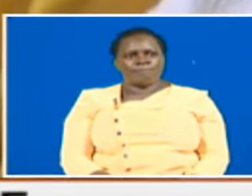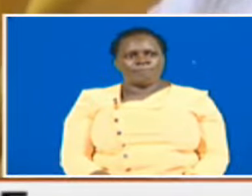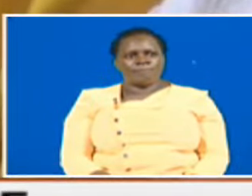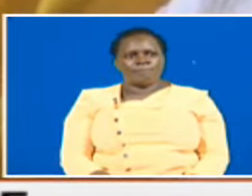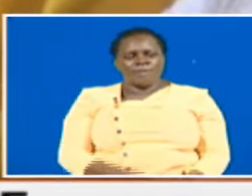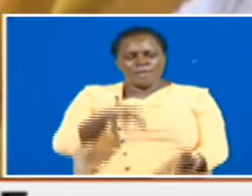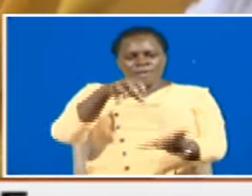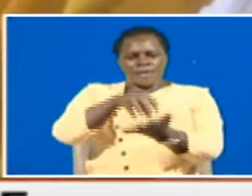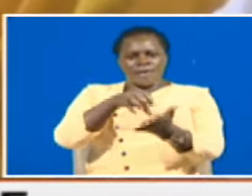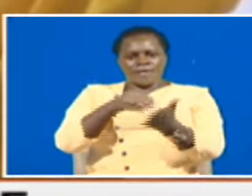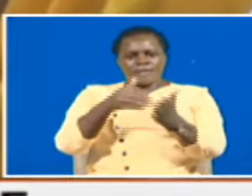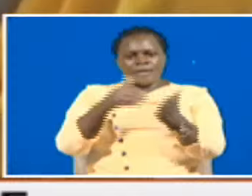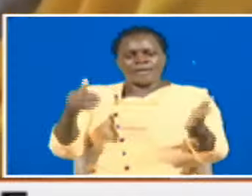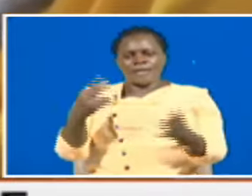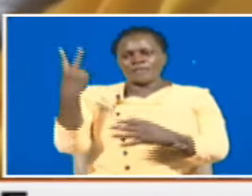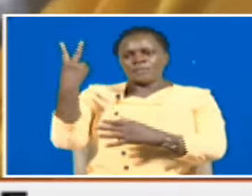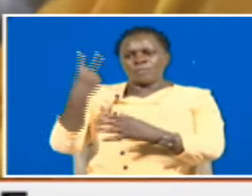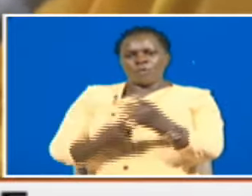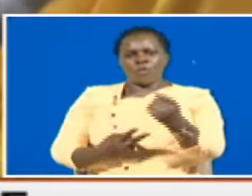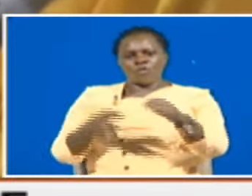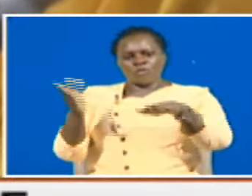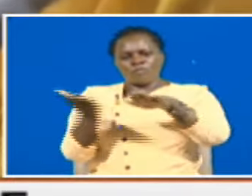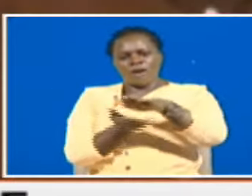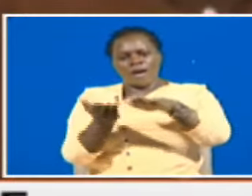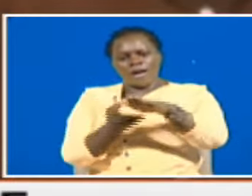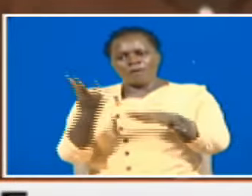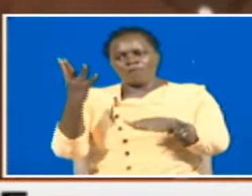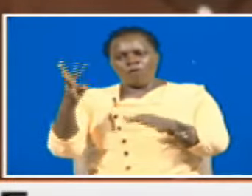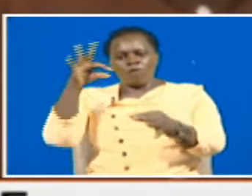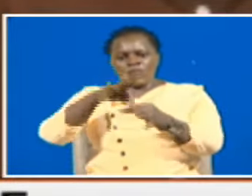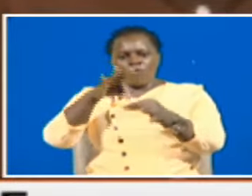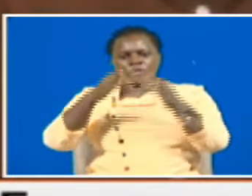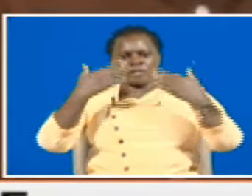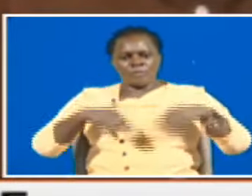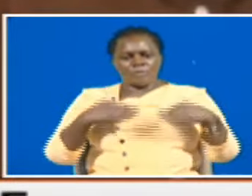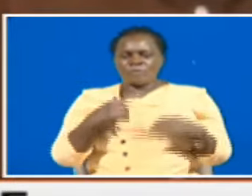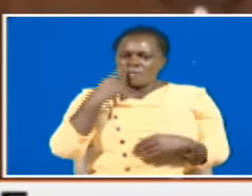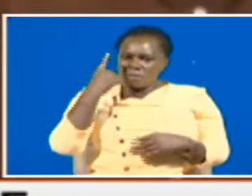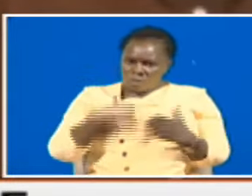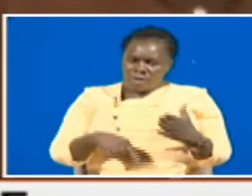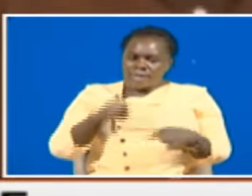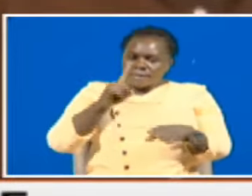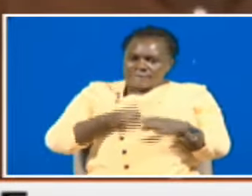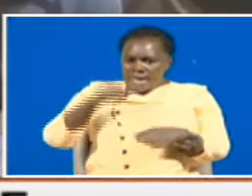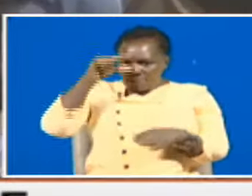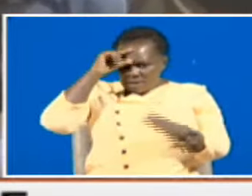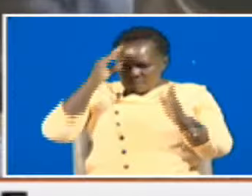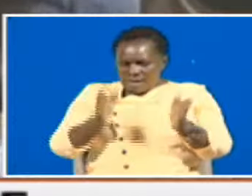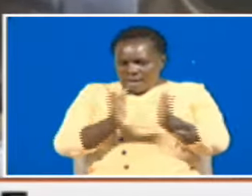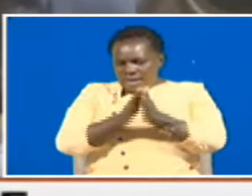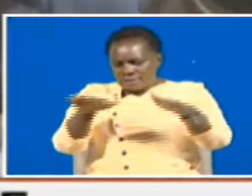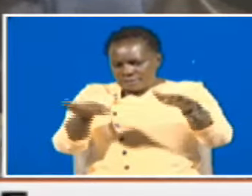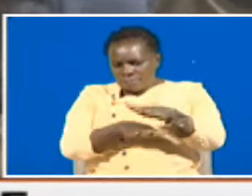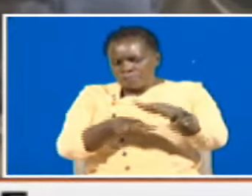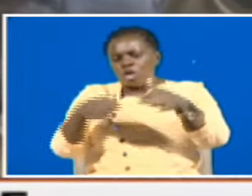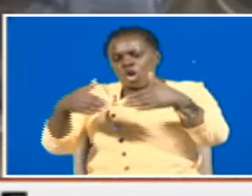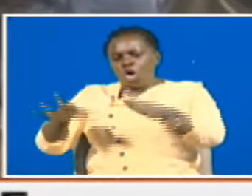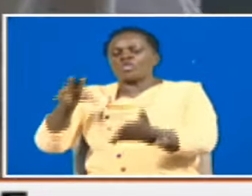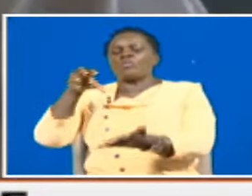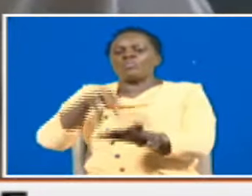The case against the duo was filed by four voters from Isiolo County who argued that Governor Guyo and his deputy lost